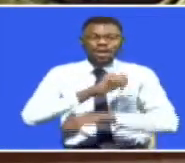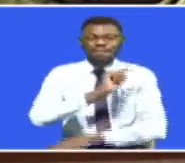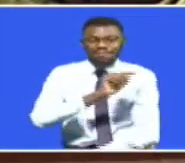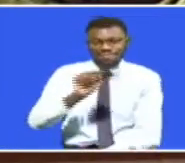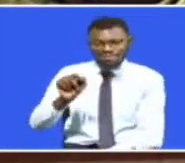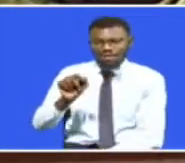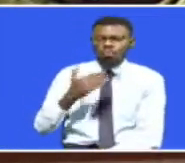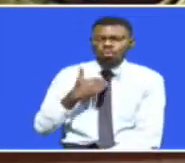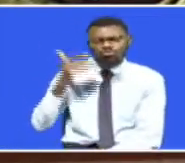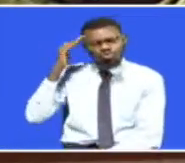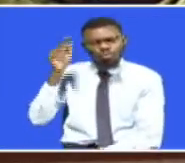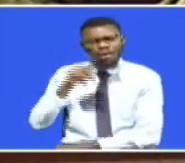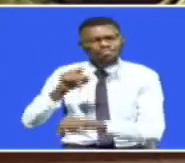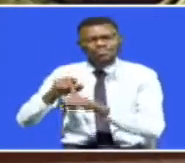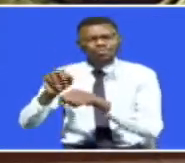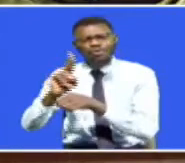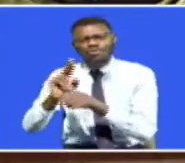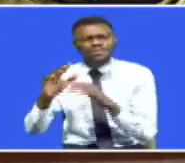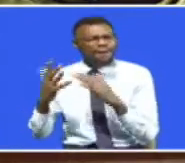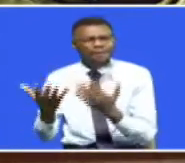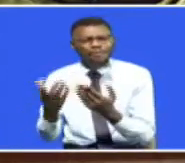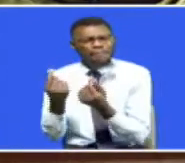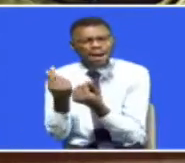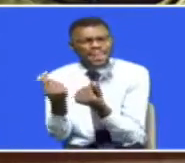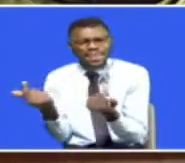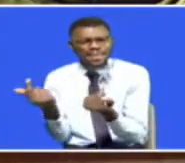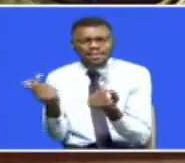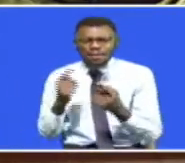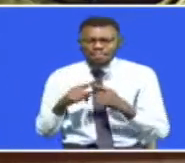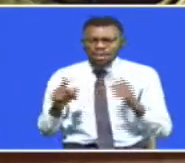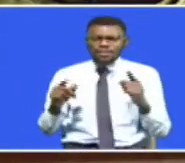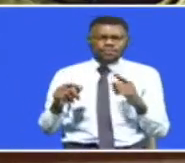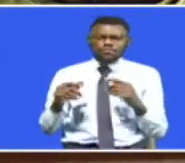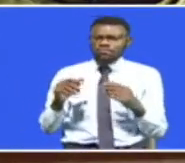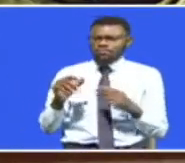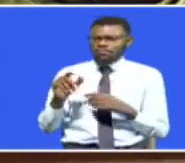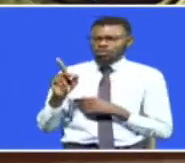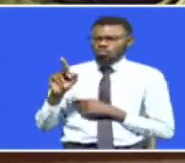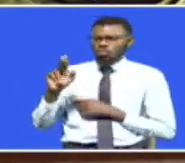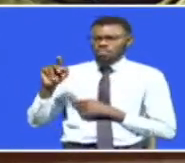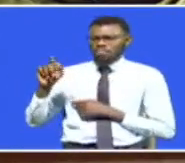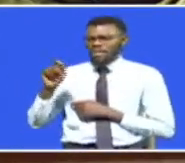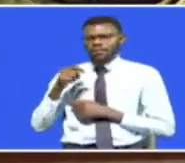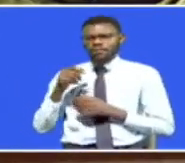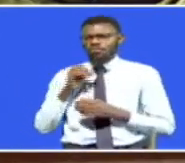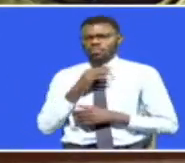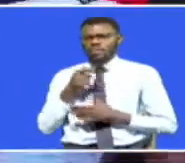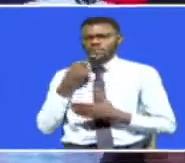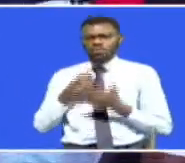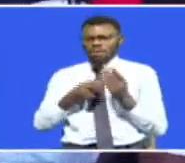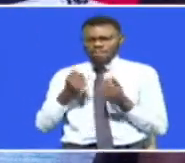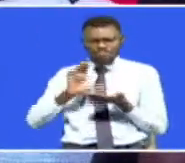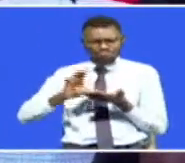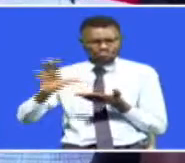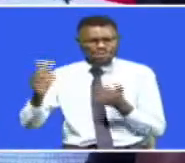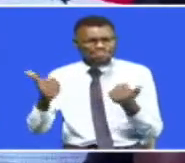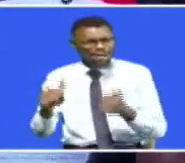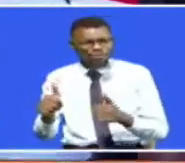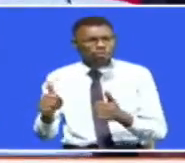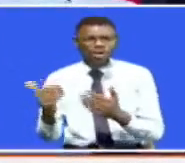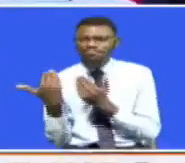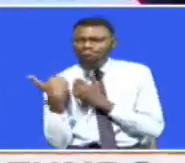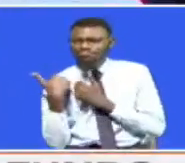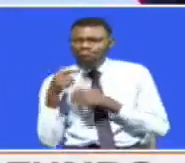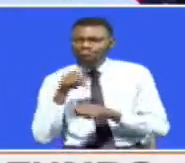for accountability of what has not been released to schools. Shadrach Miti with that story. The circular,